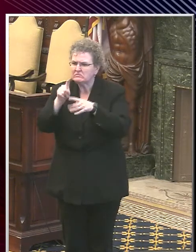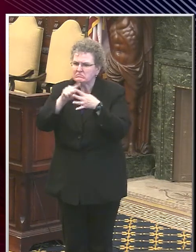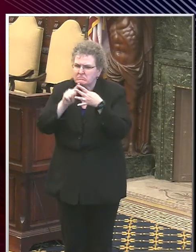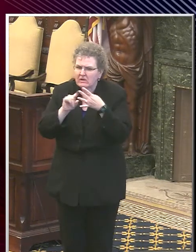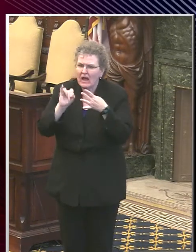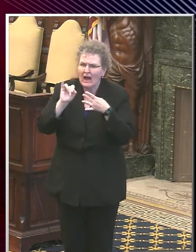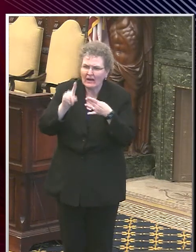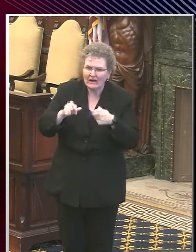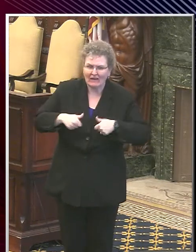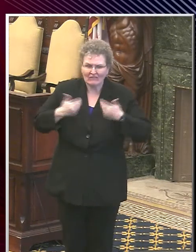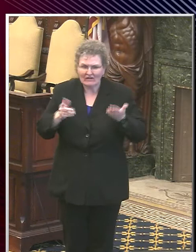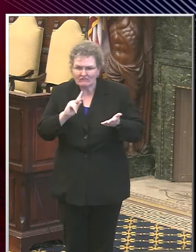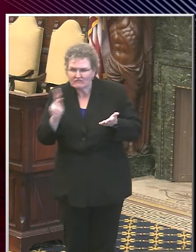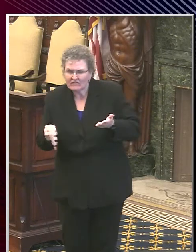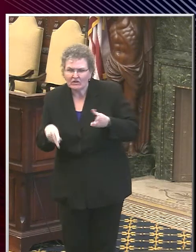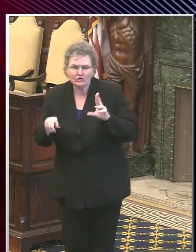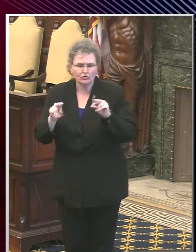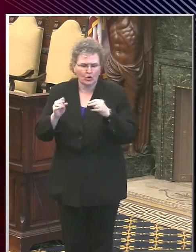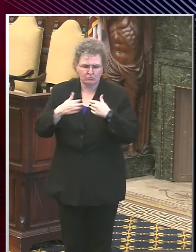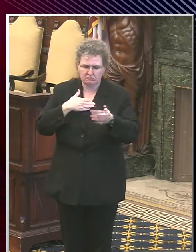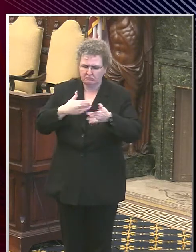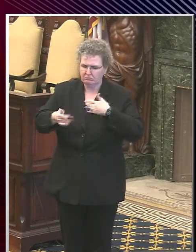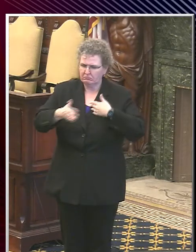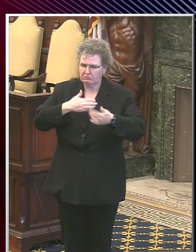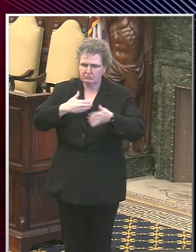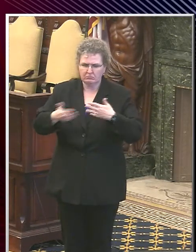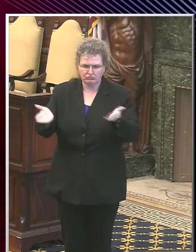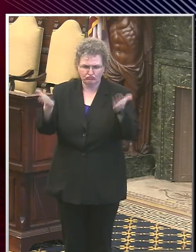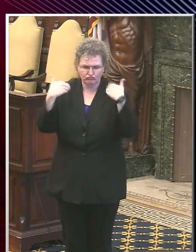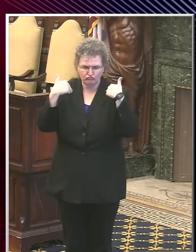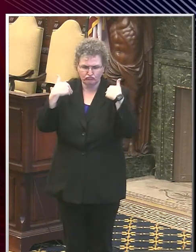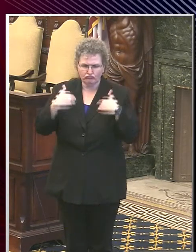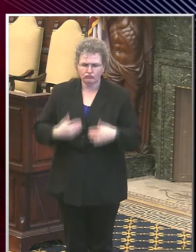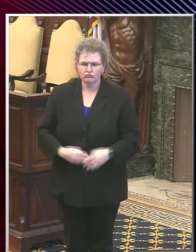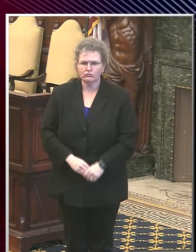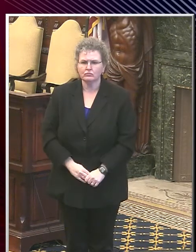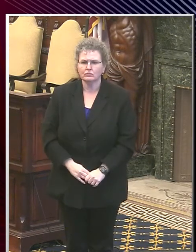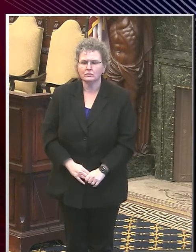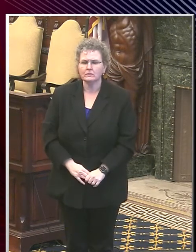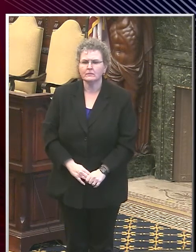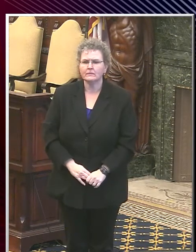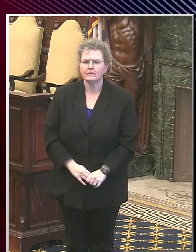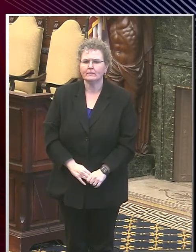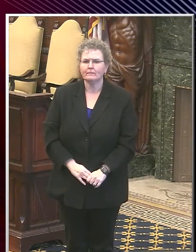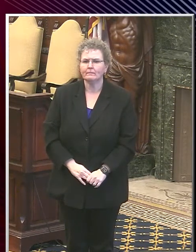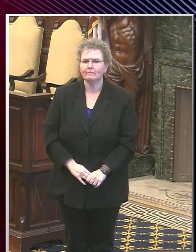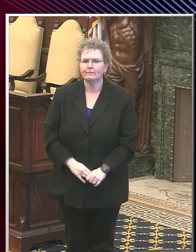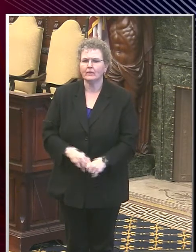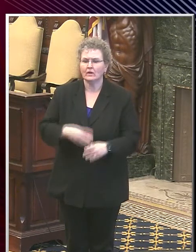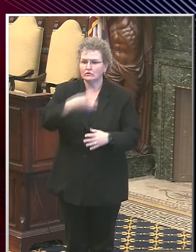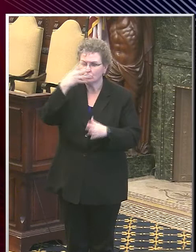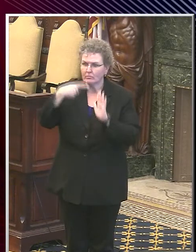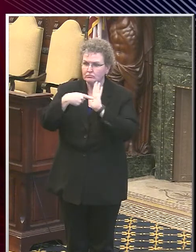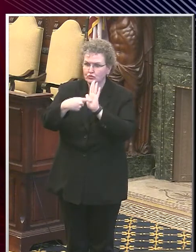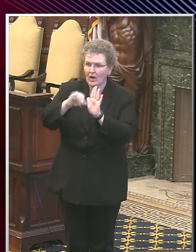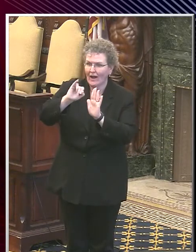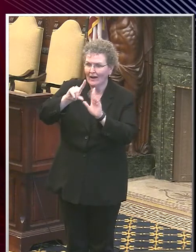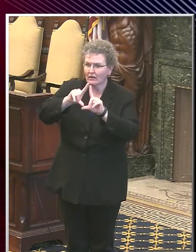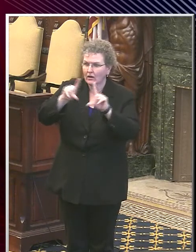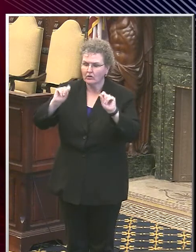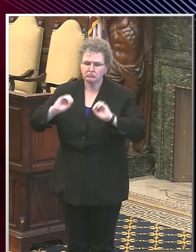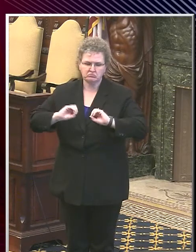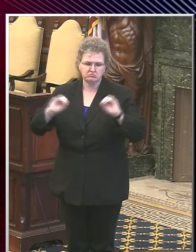as far as your citizenship or immigration condition is. If I could